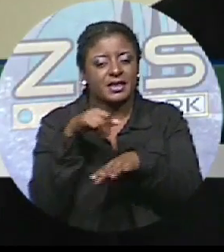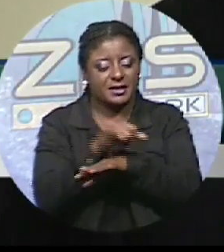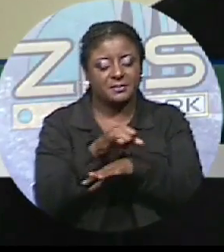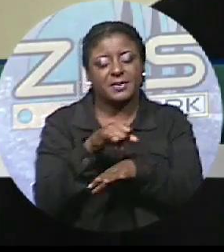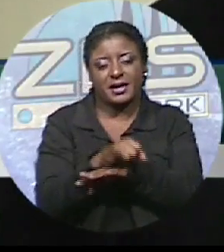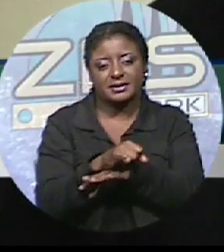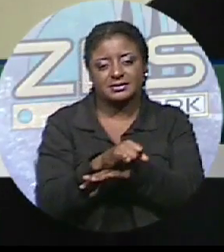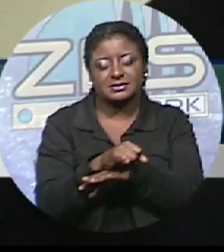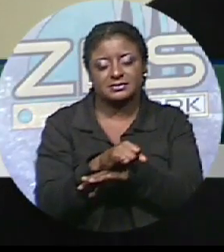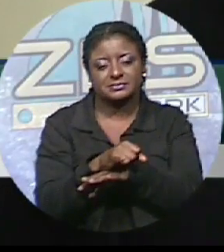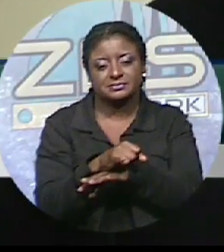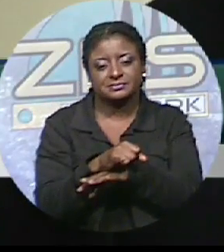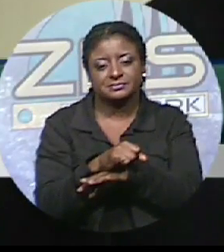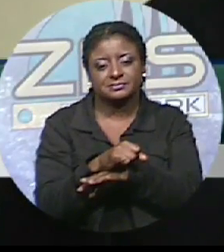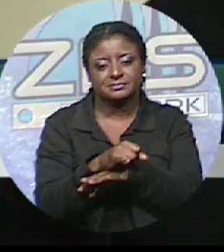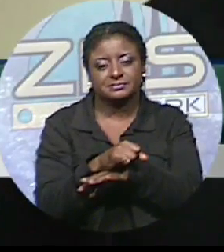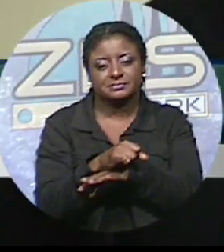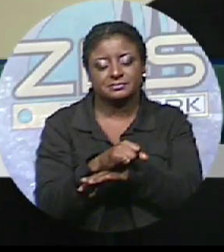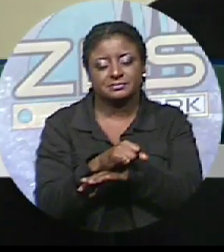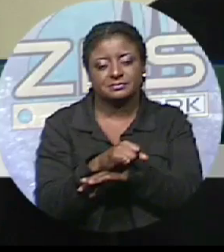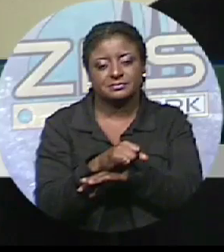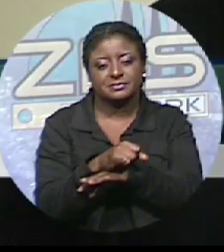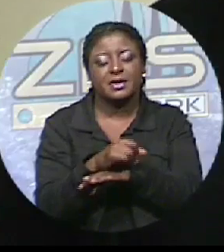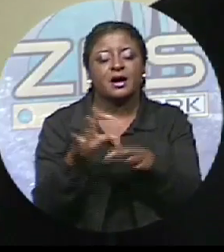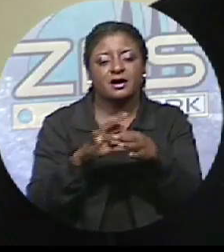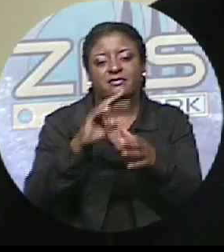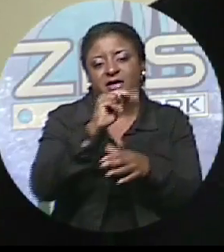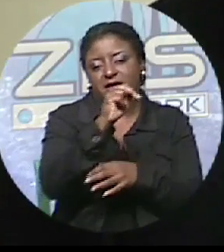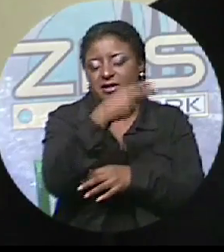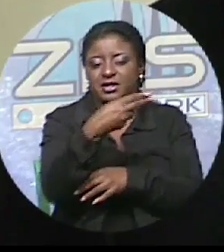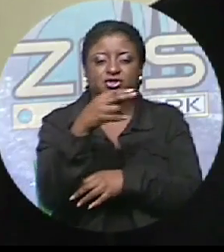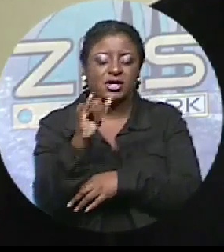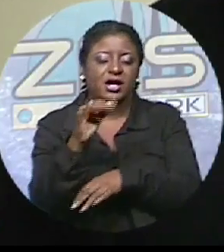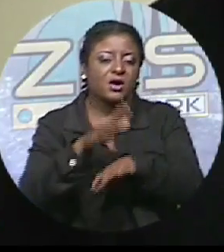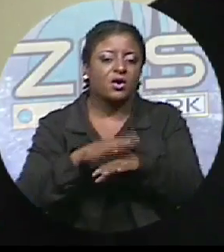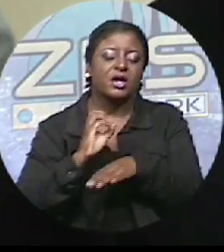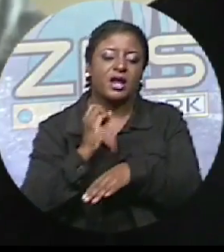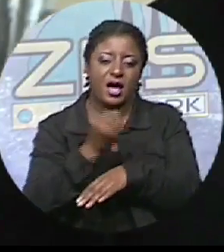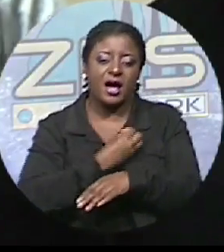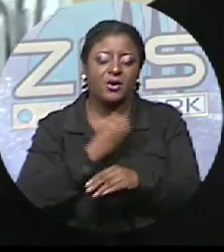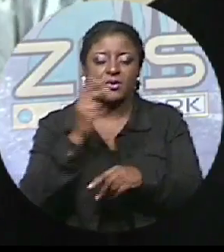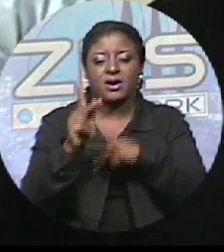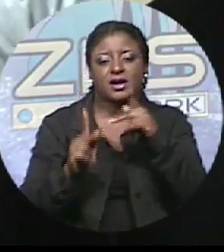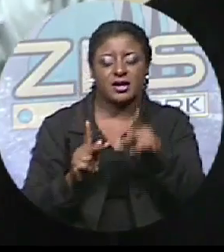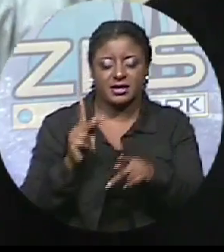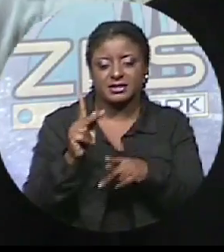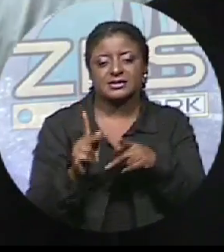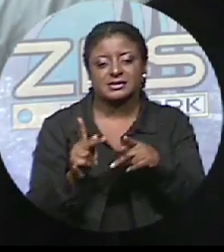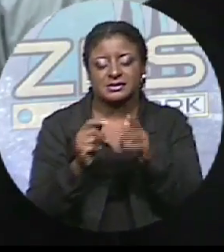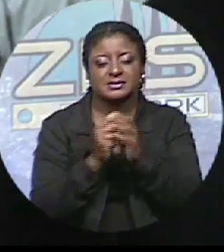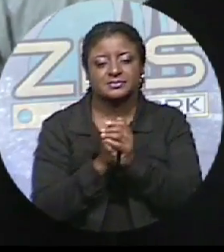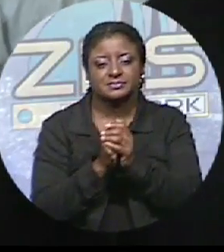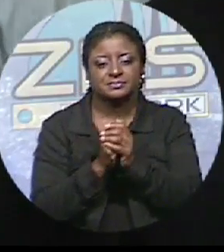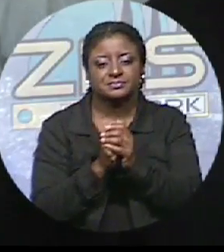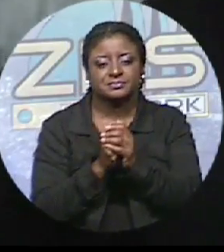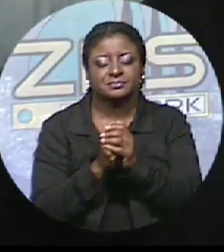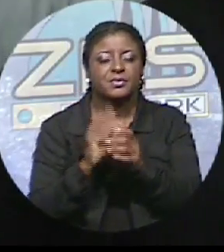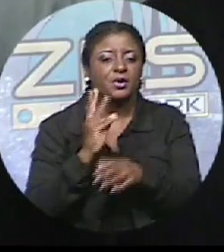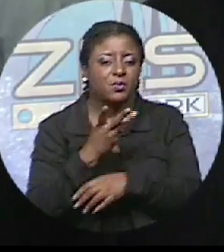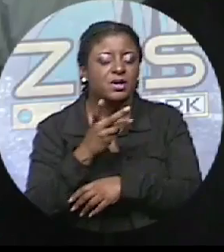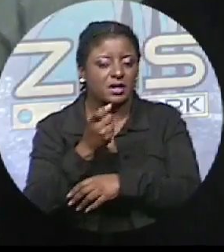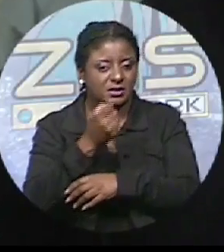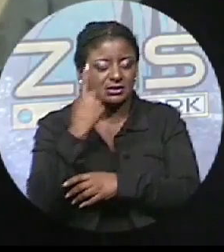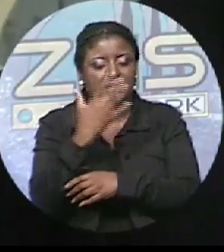that the government plan will have on our clients. We understand that there is a